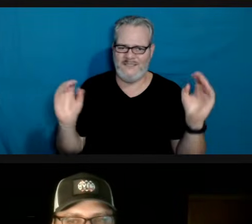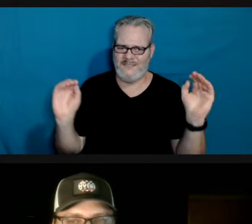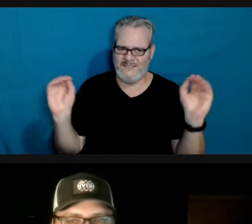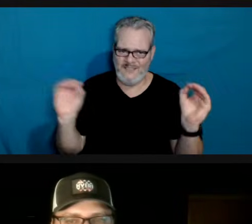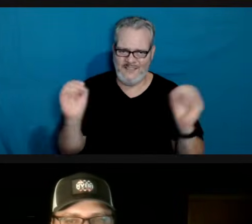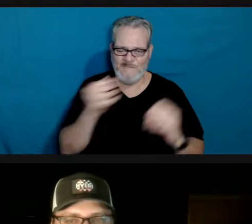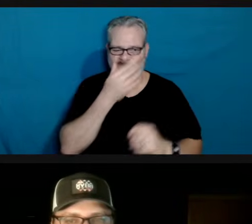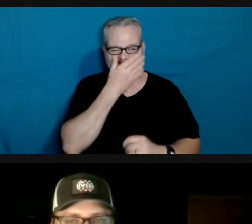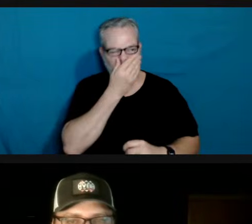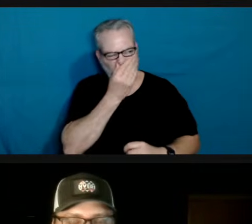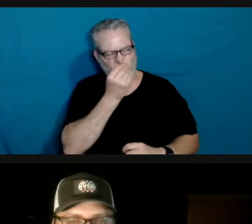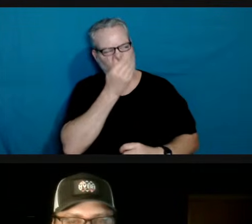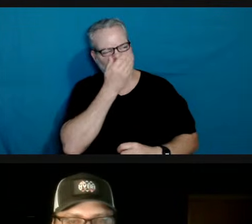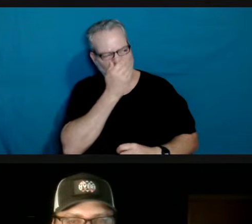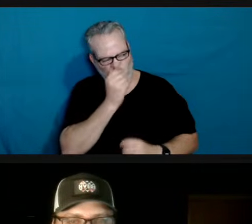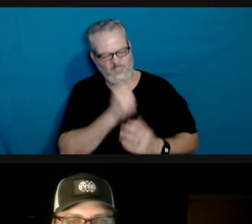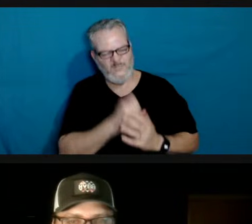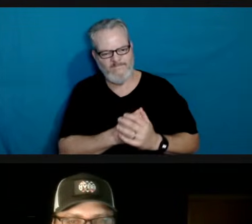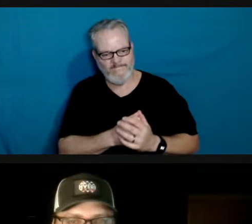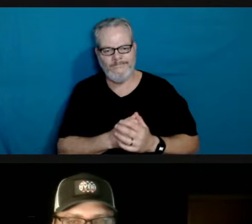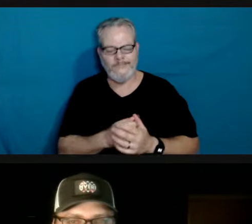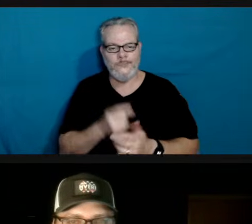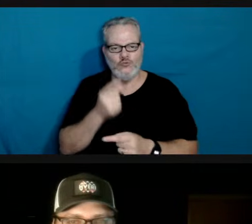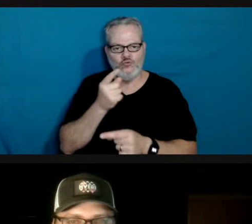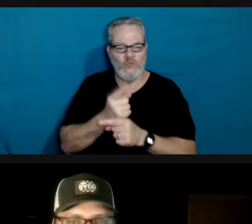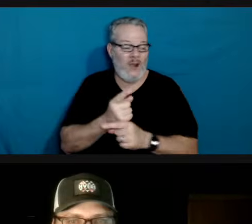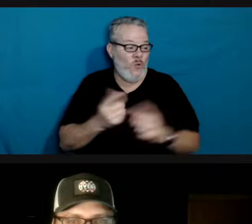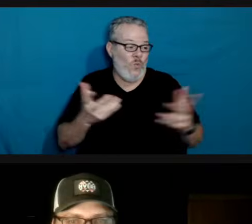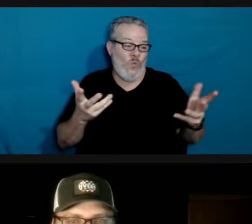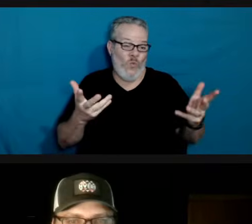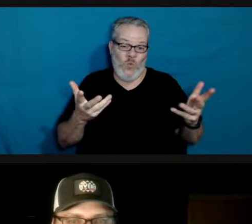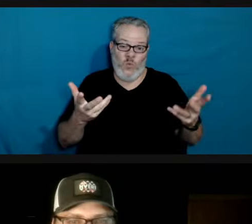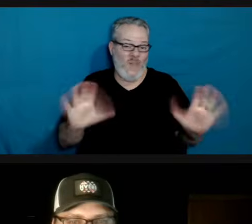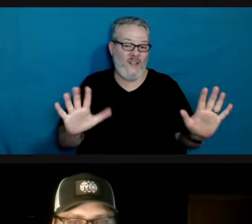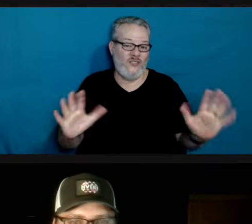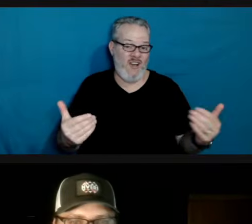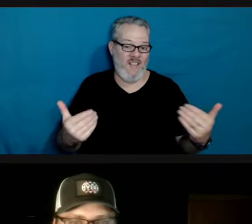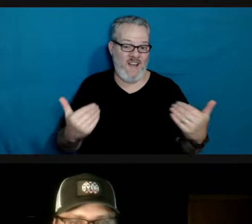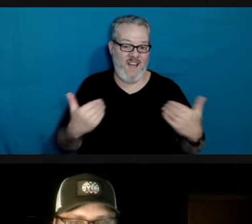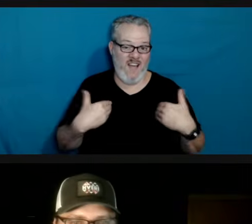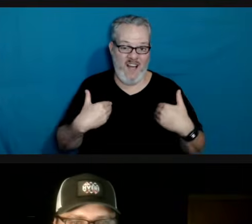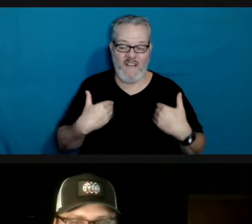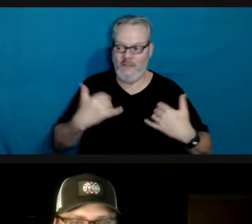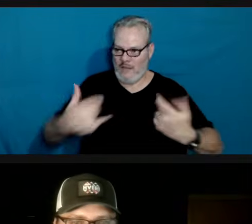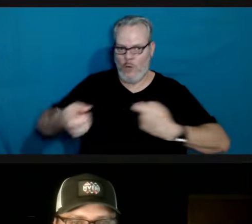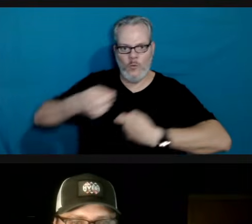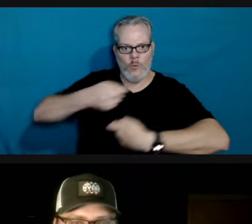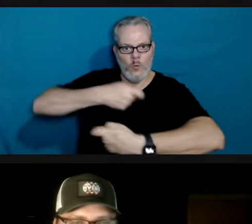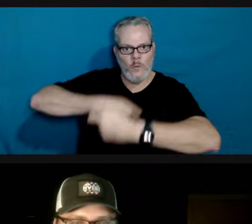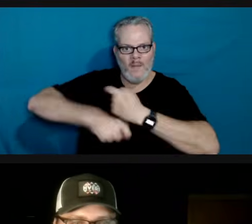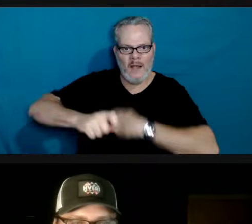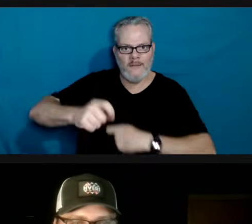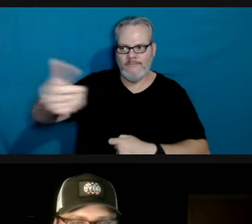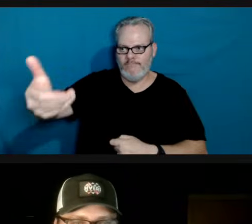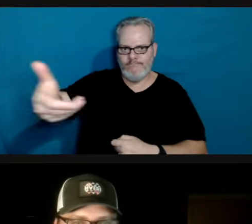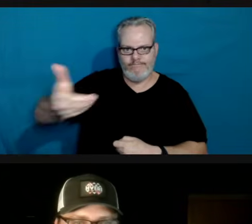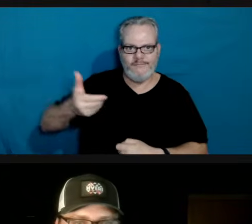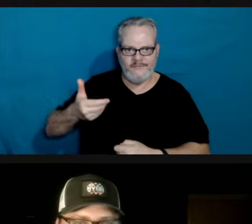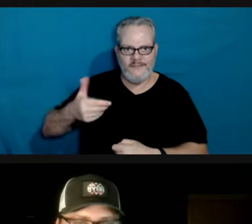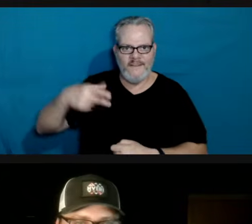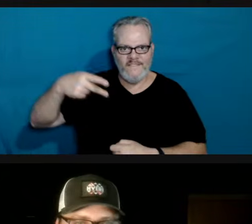here. We can go ahead and get Phil back in here, maybe. How are we going to do